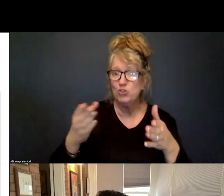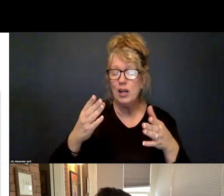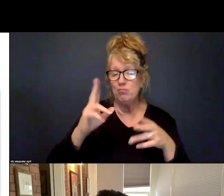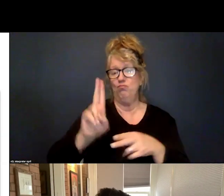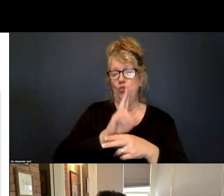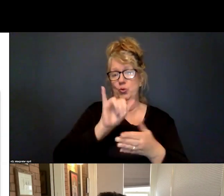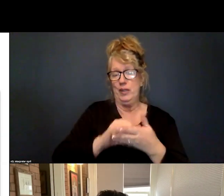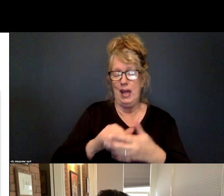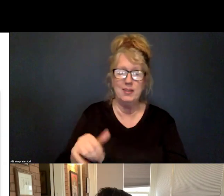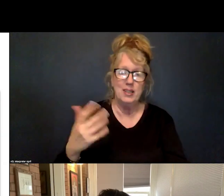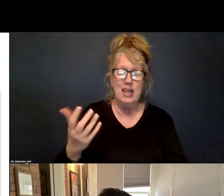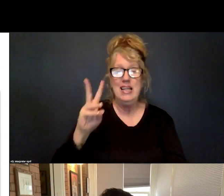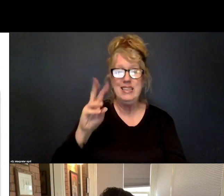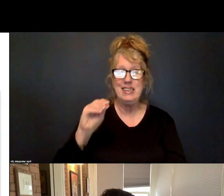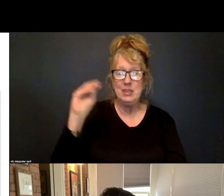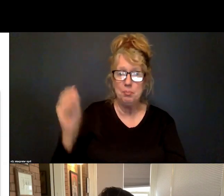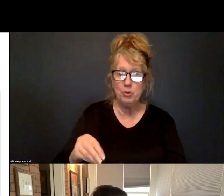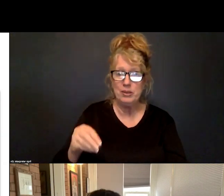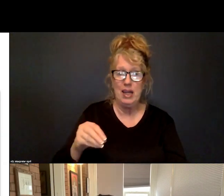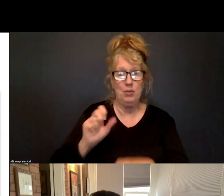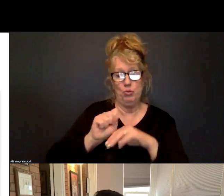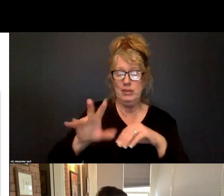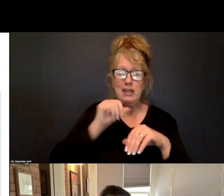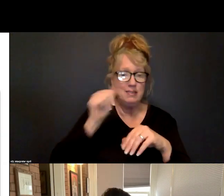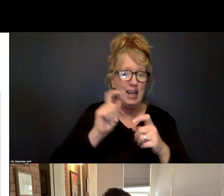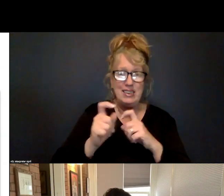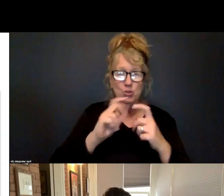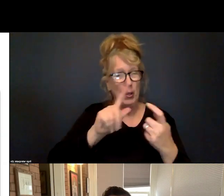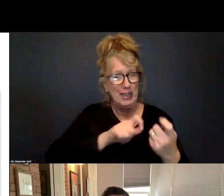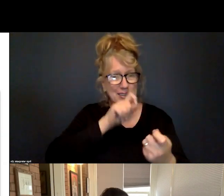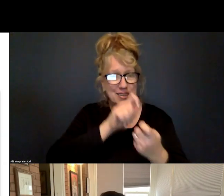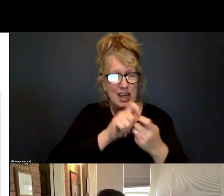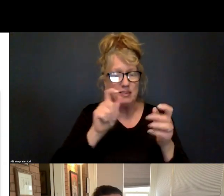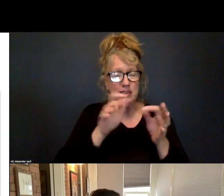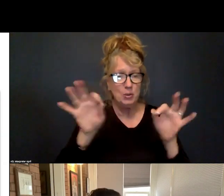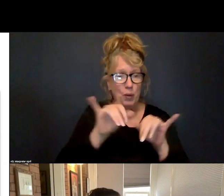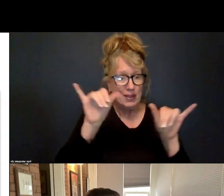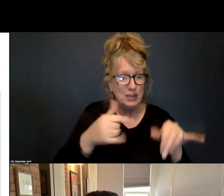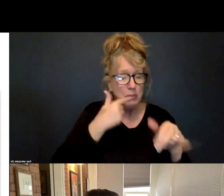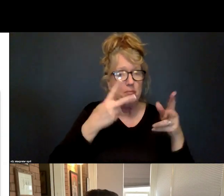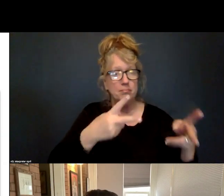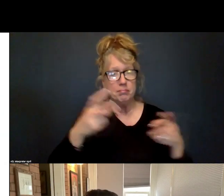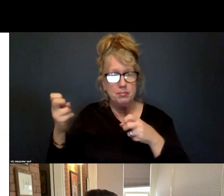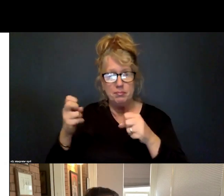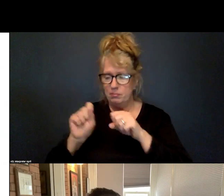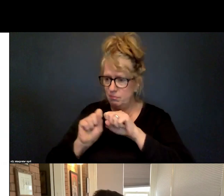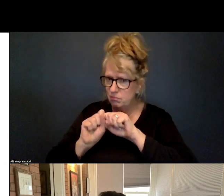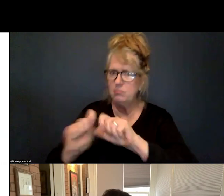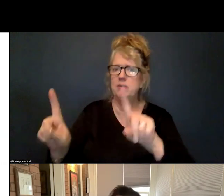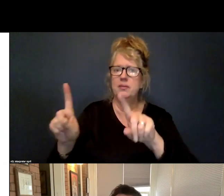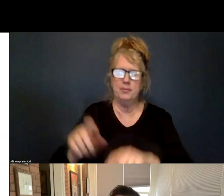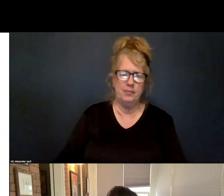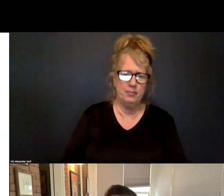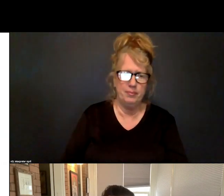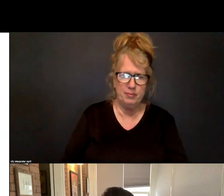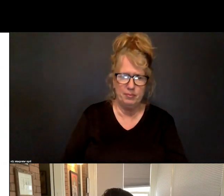that 60% of those were sent unedited. So exactly what the system said, they went ahead and sent. But here's what I